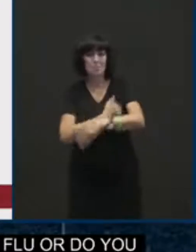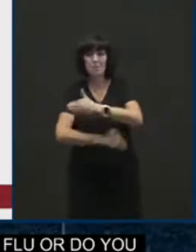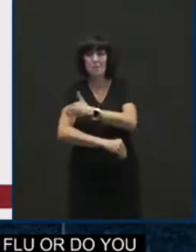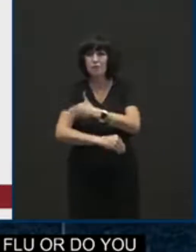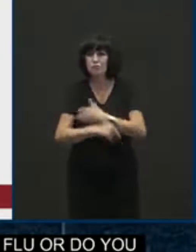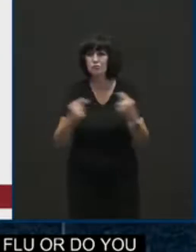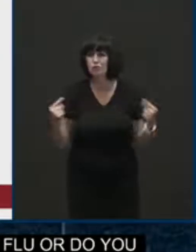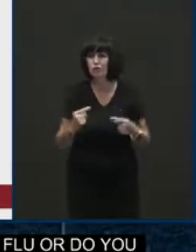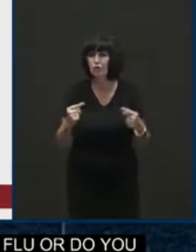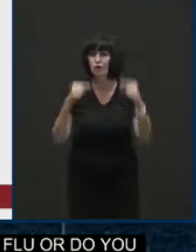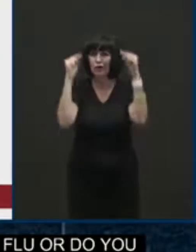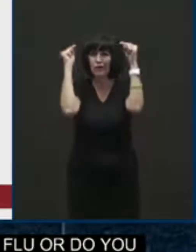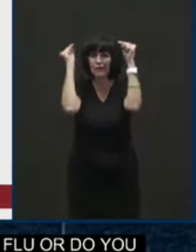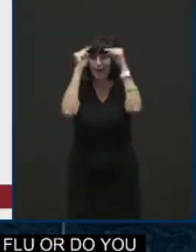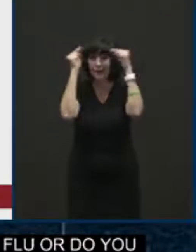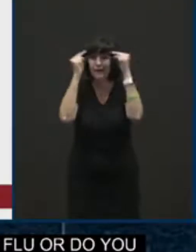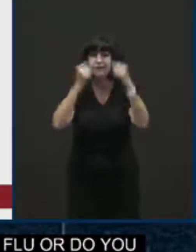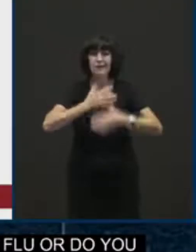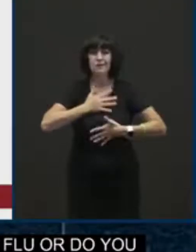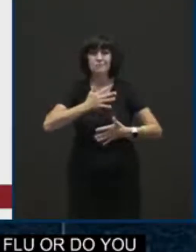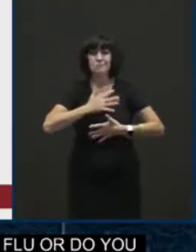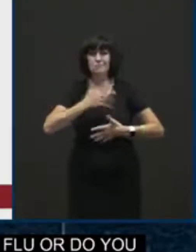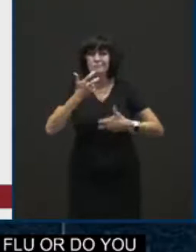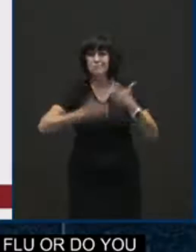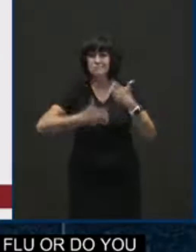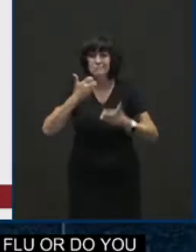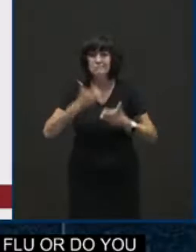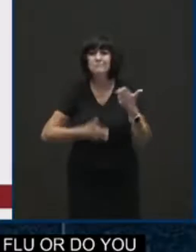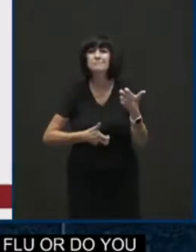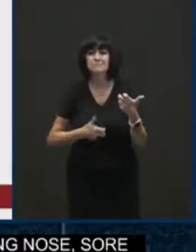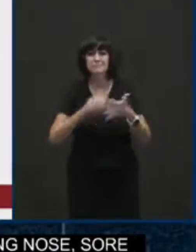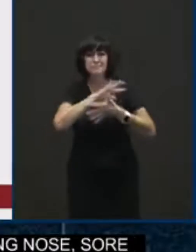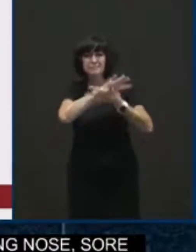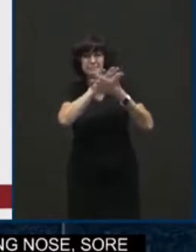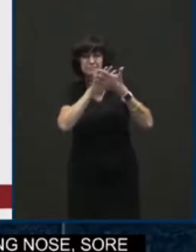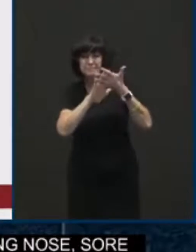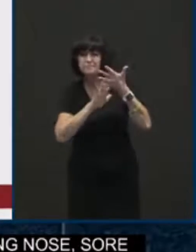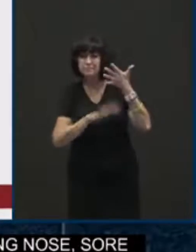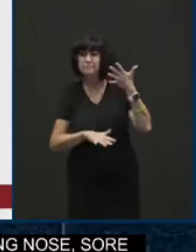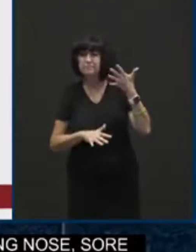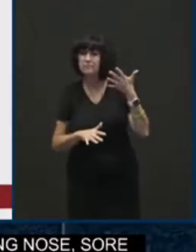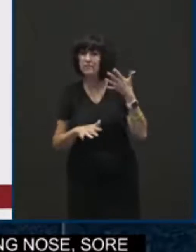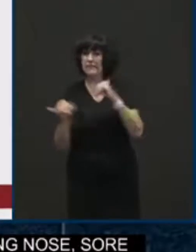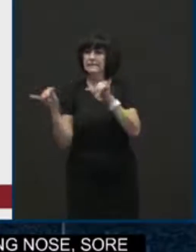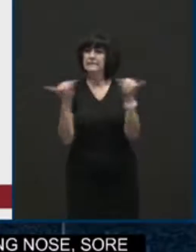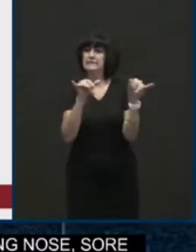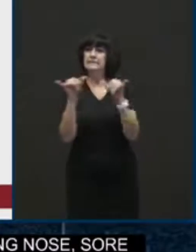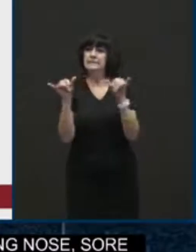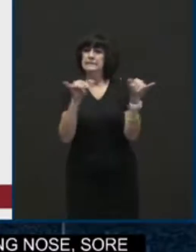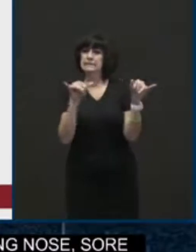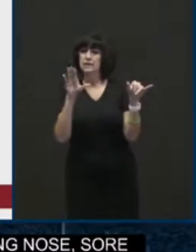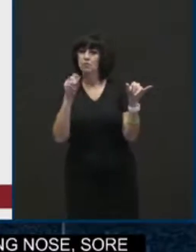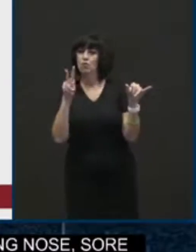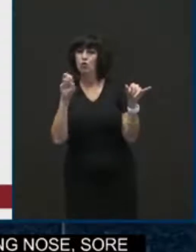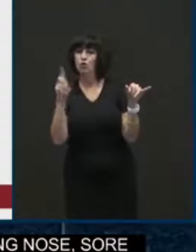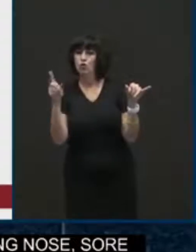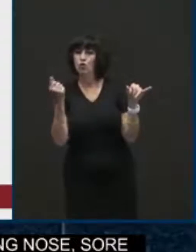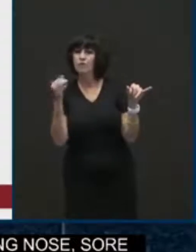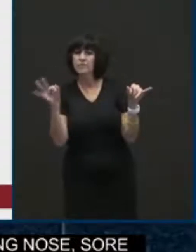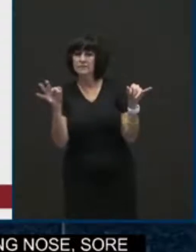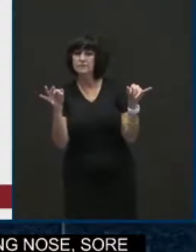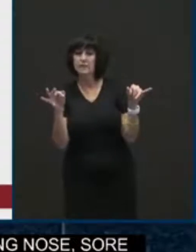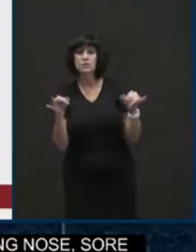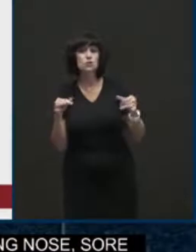aches and headache, are very similar for both of these illnesses. But there are some